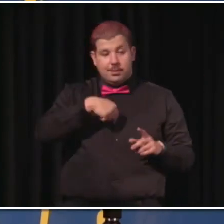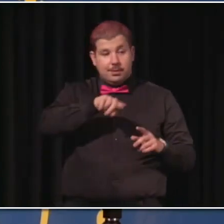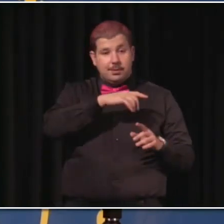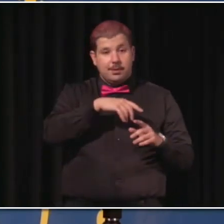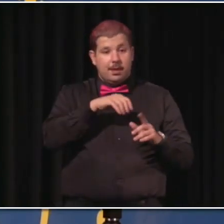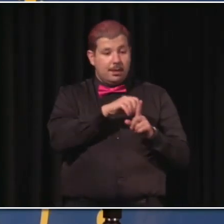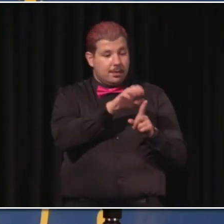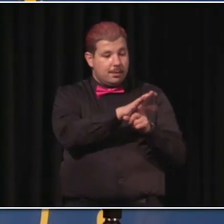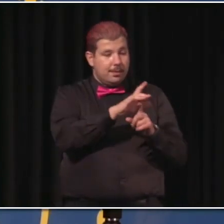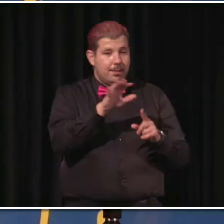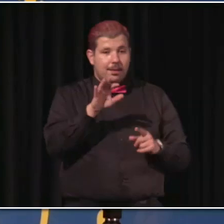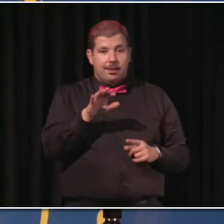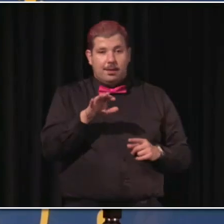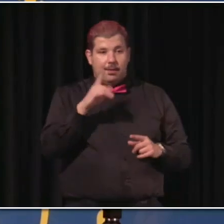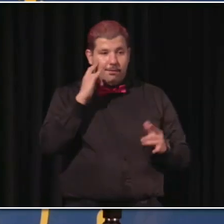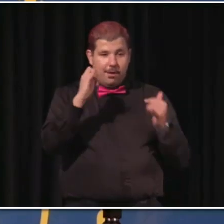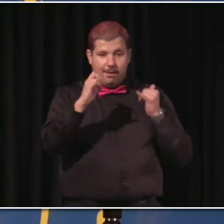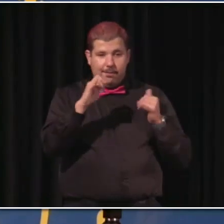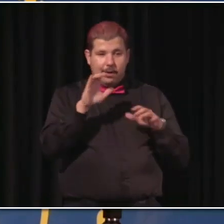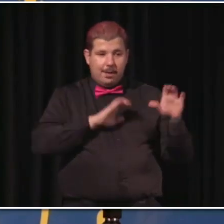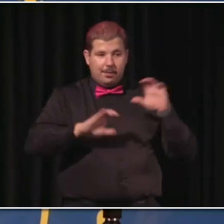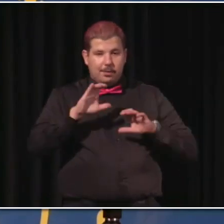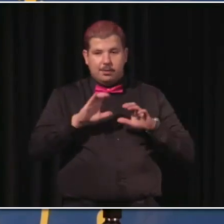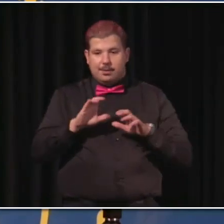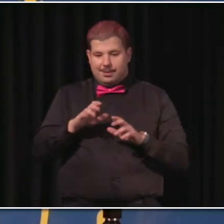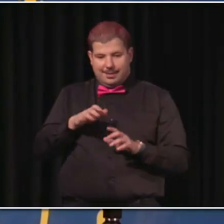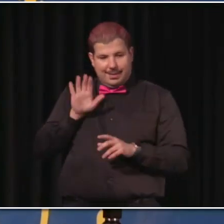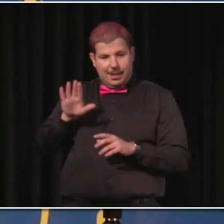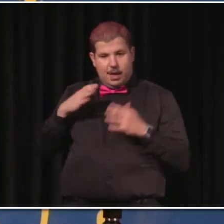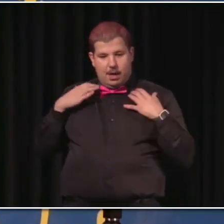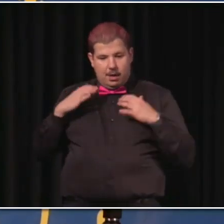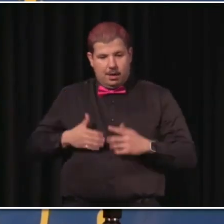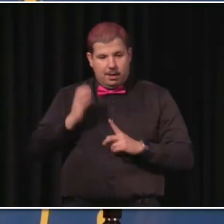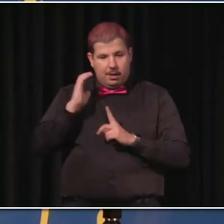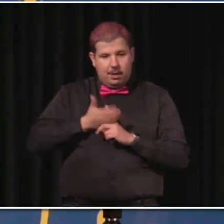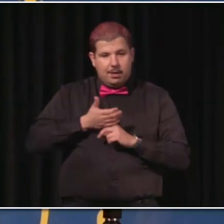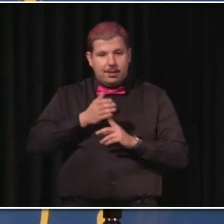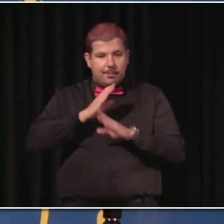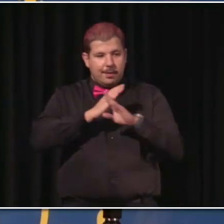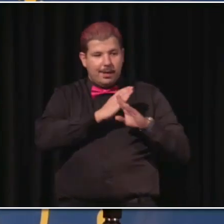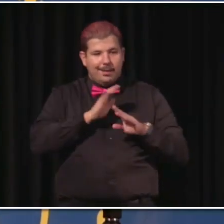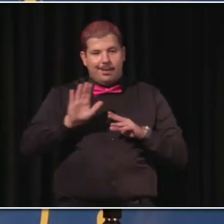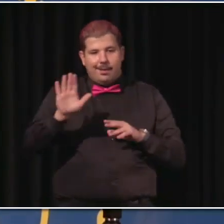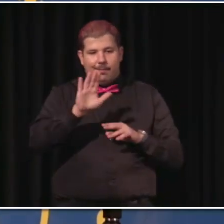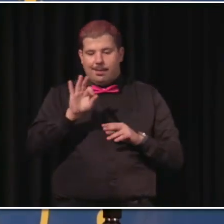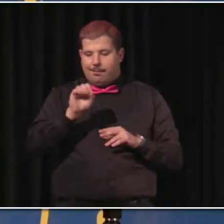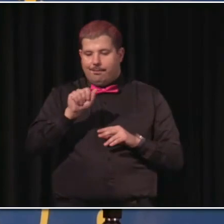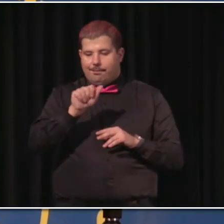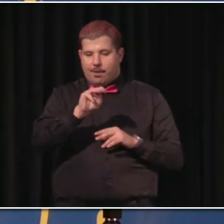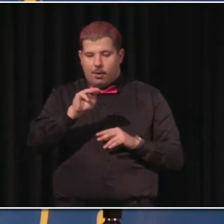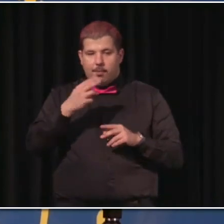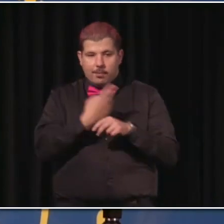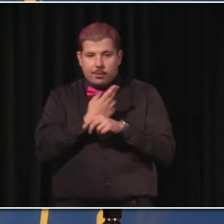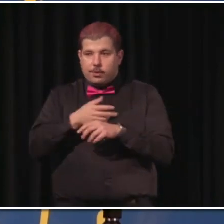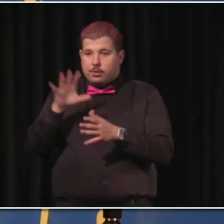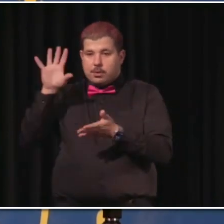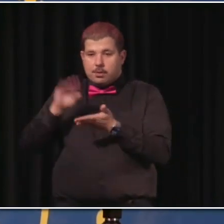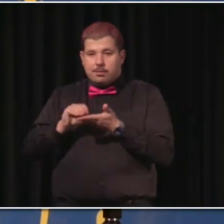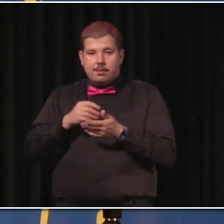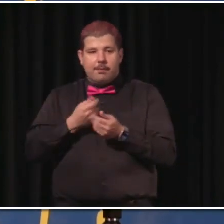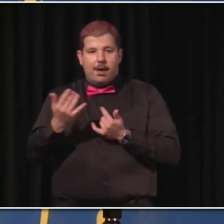to forever chemicals in the very gear meant to protect them and the foam used to put out